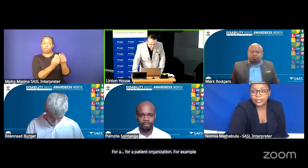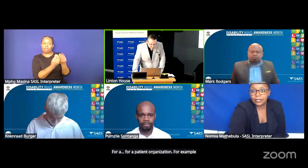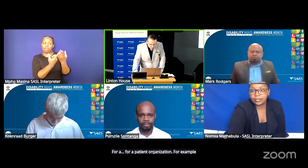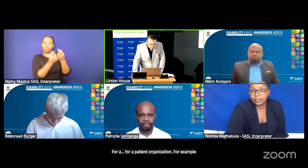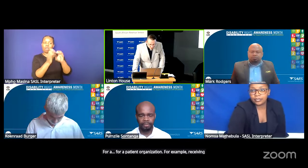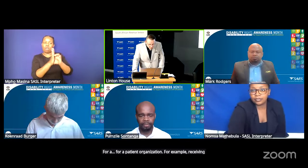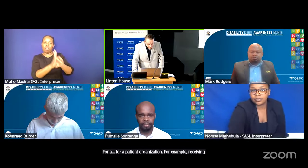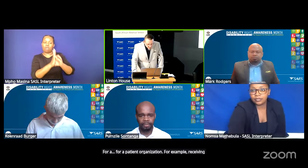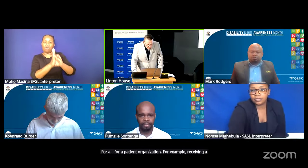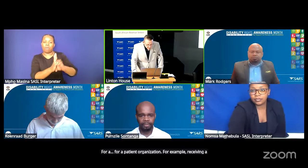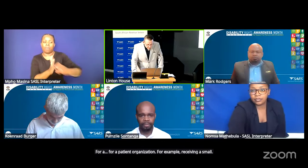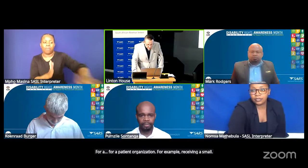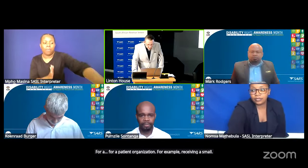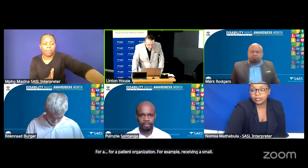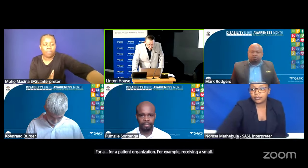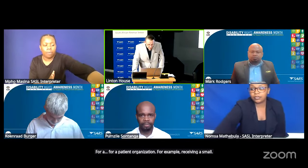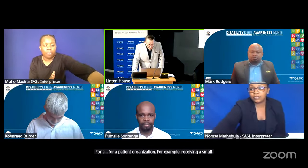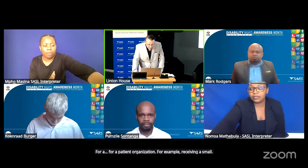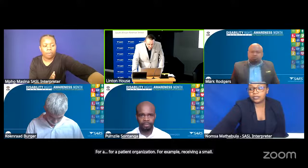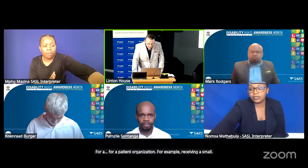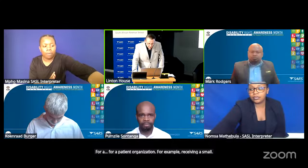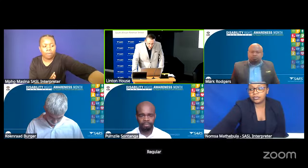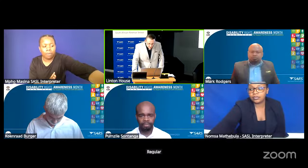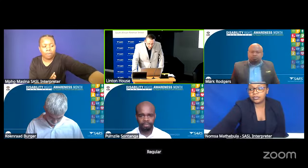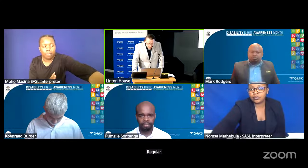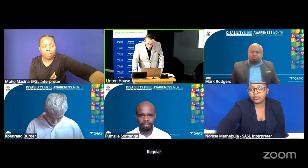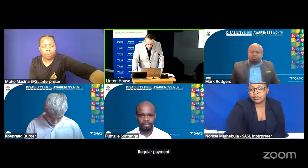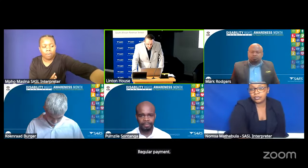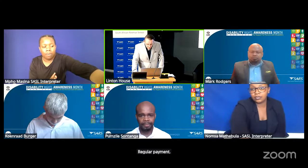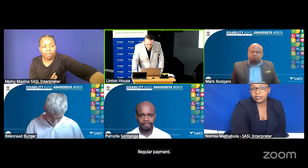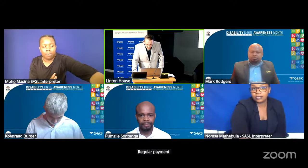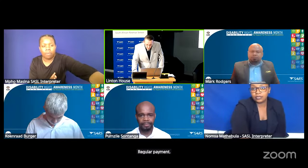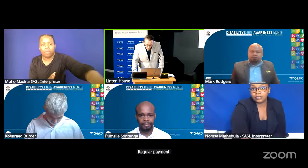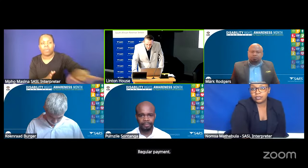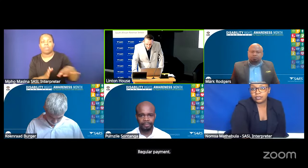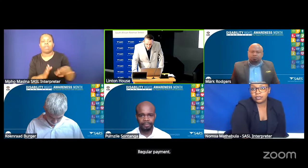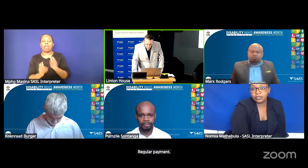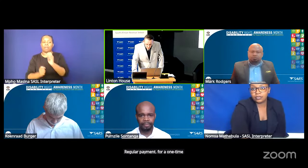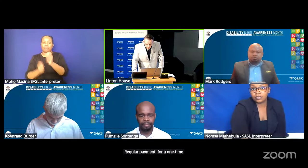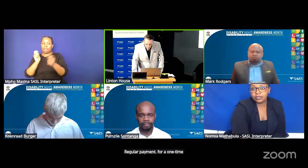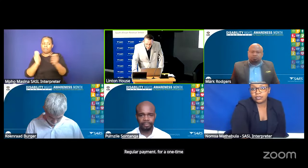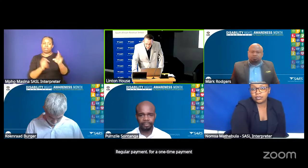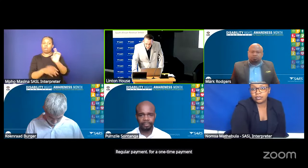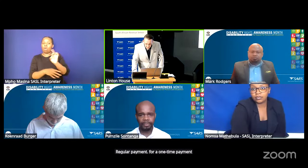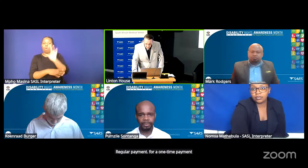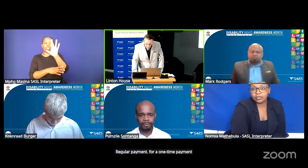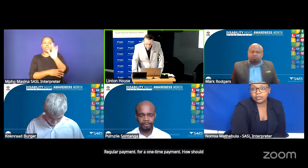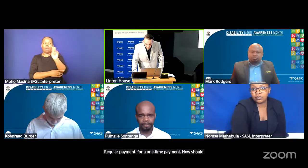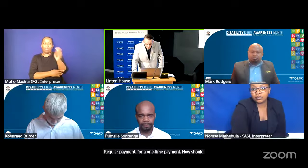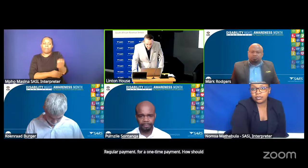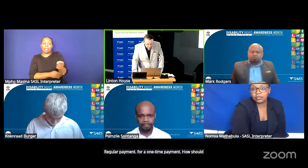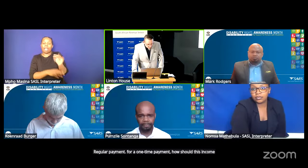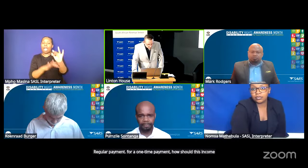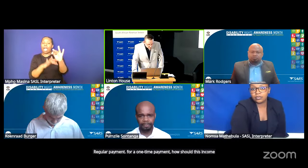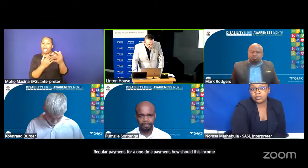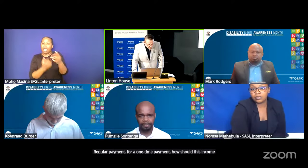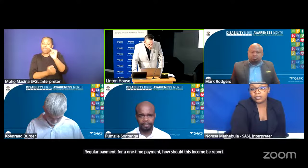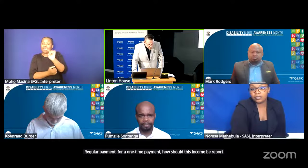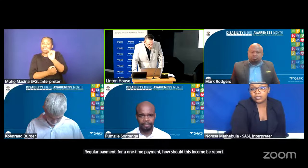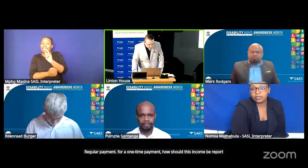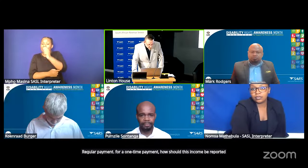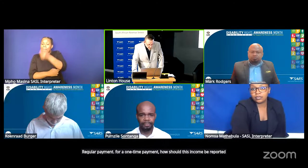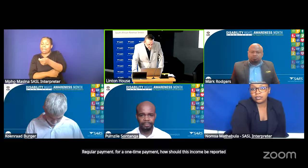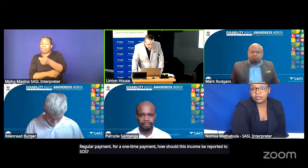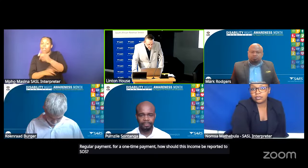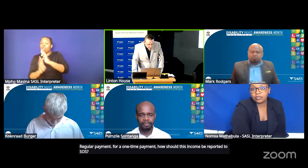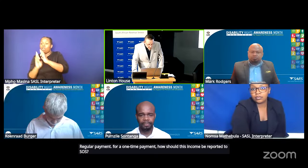receiving a small regular payment or a one-time payment, how should this income be reported to